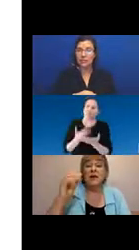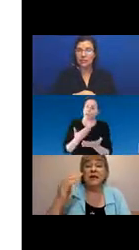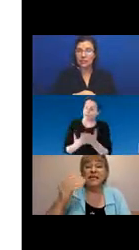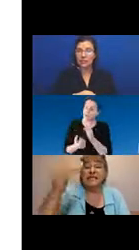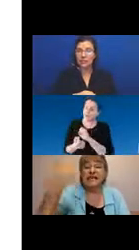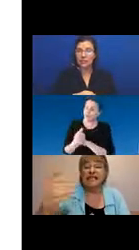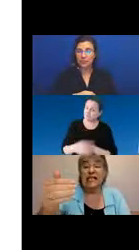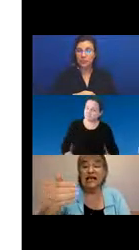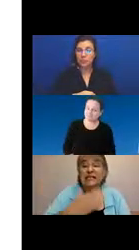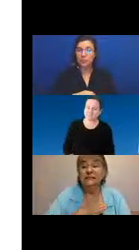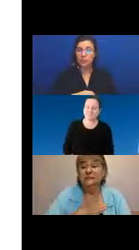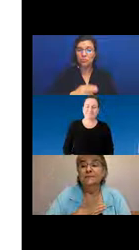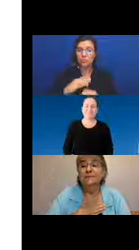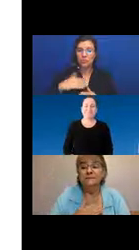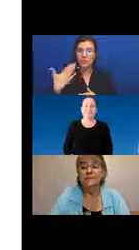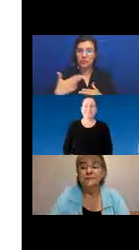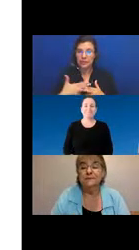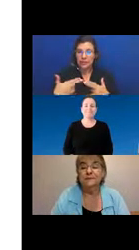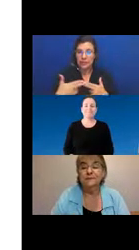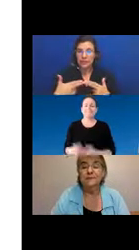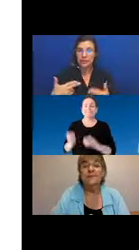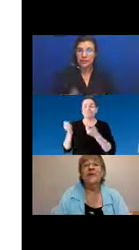So the next slide.